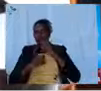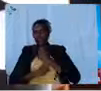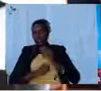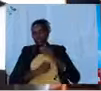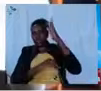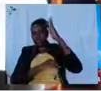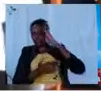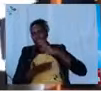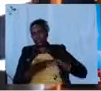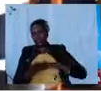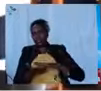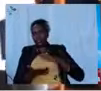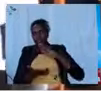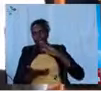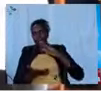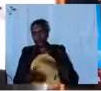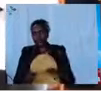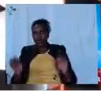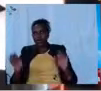grace to trust him